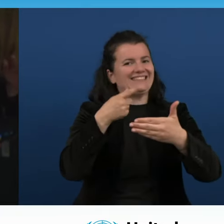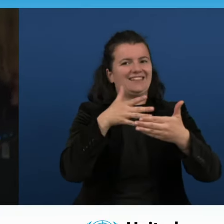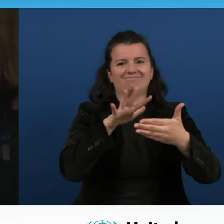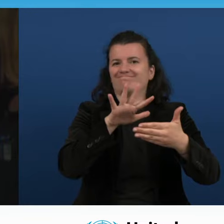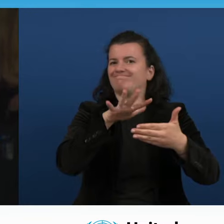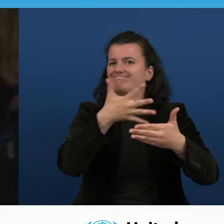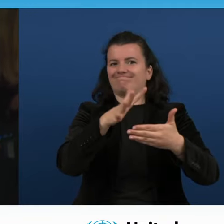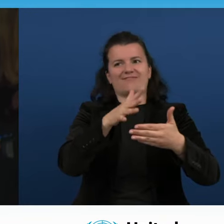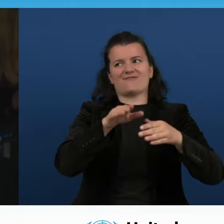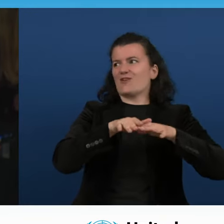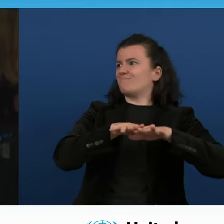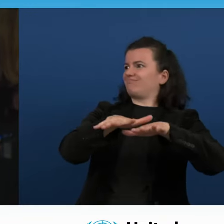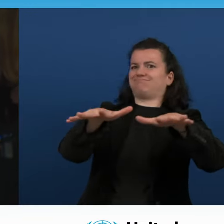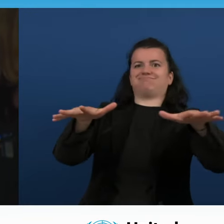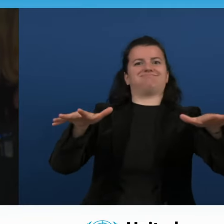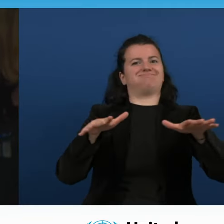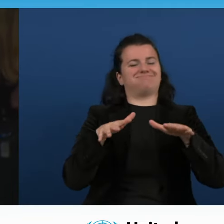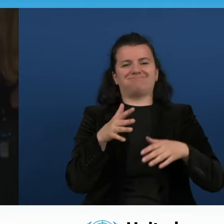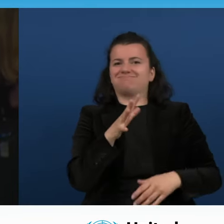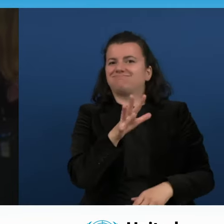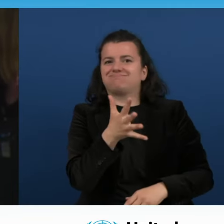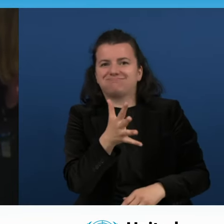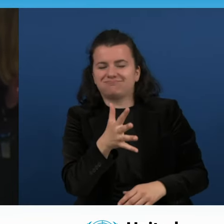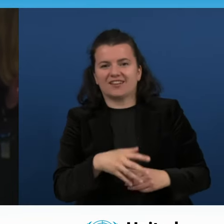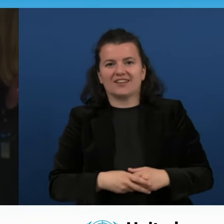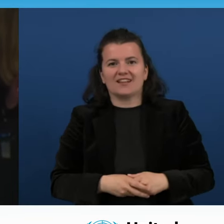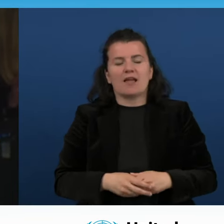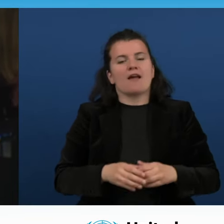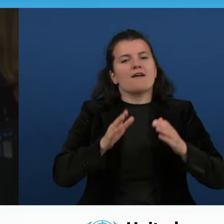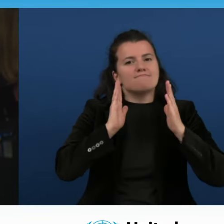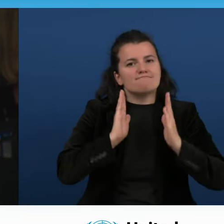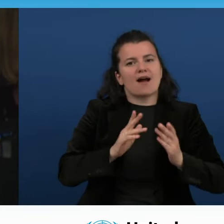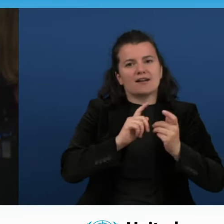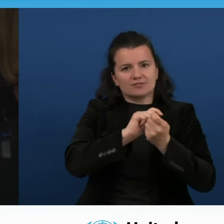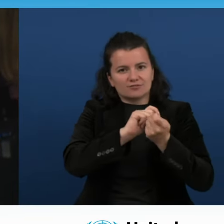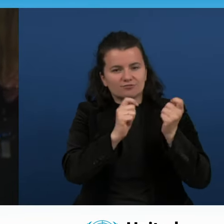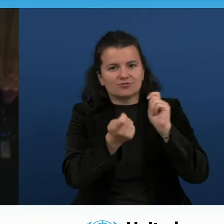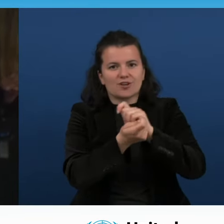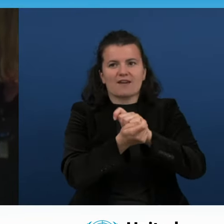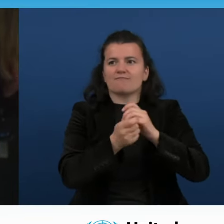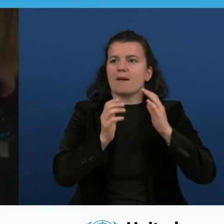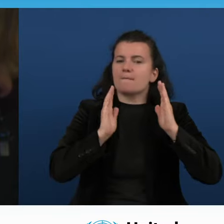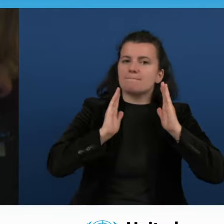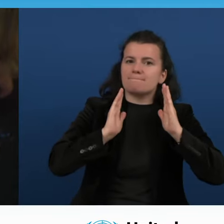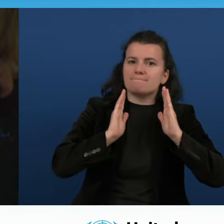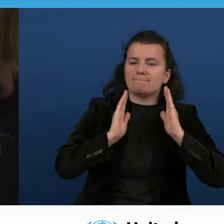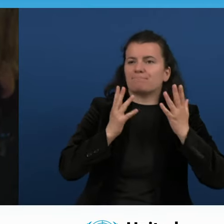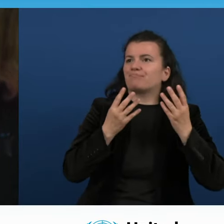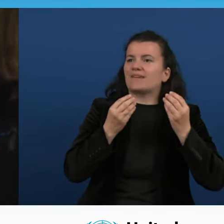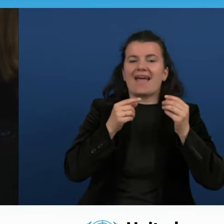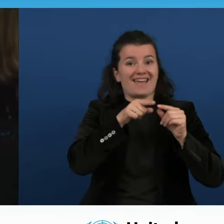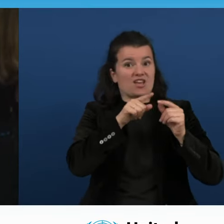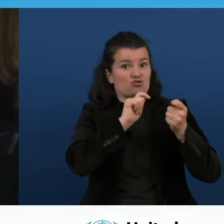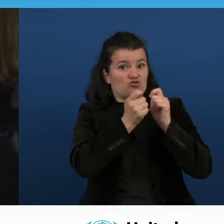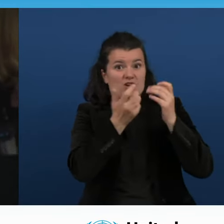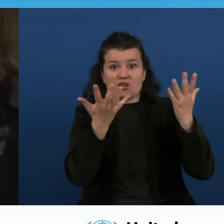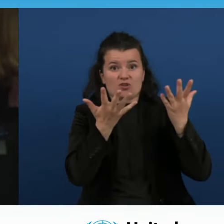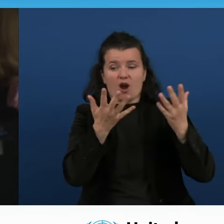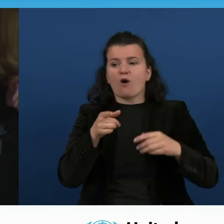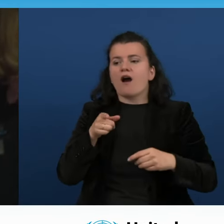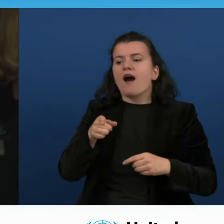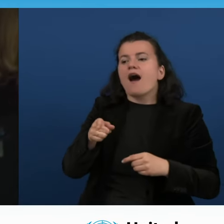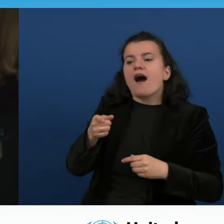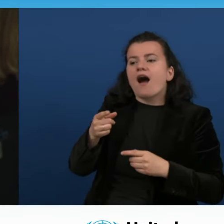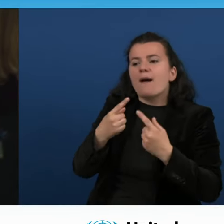for the critical dialogues that are necessary to ensure that fiscal policies are